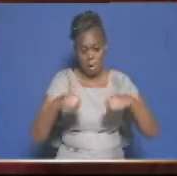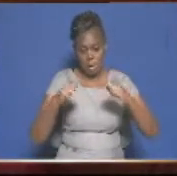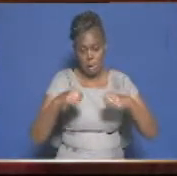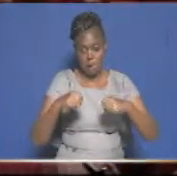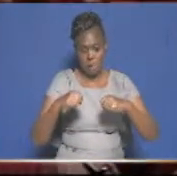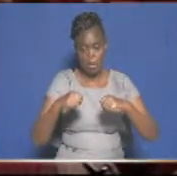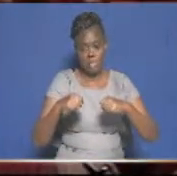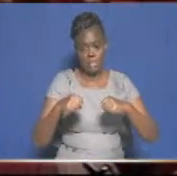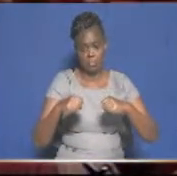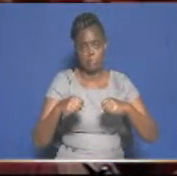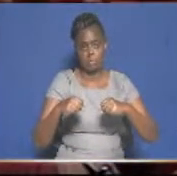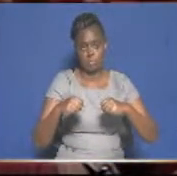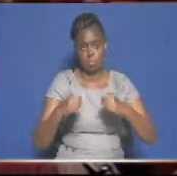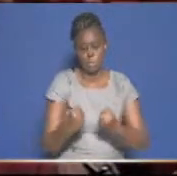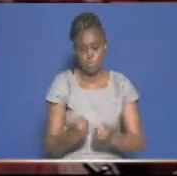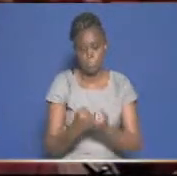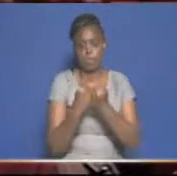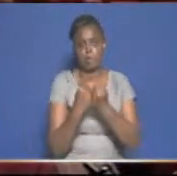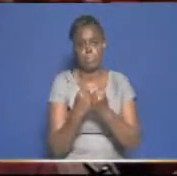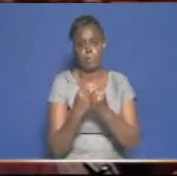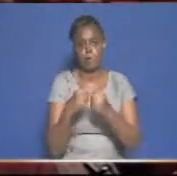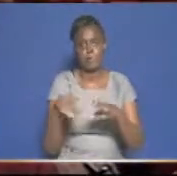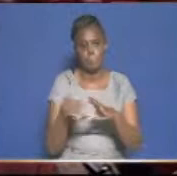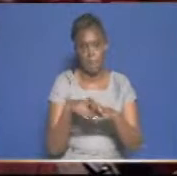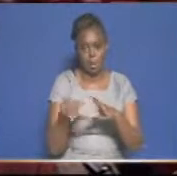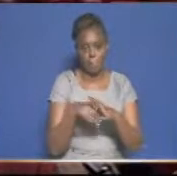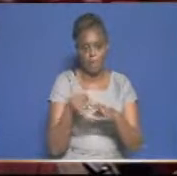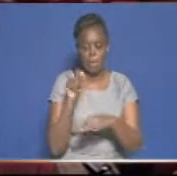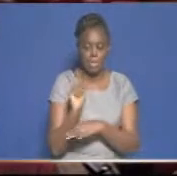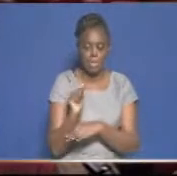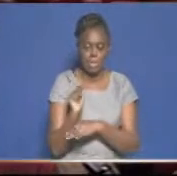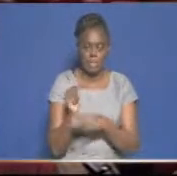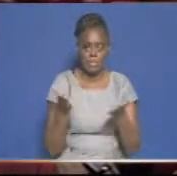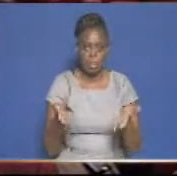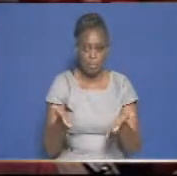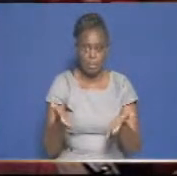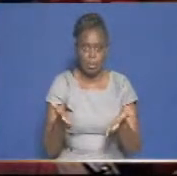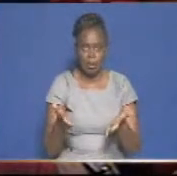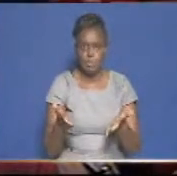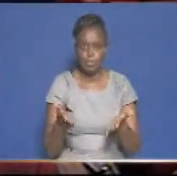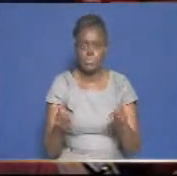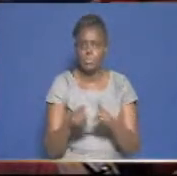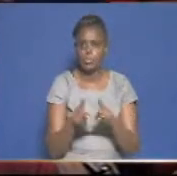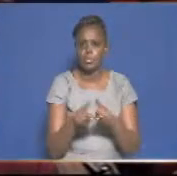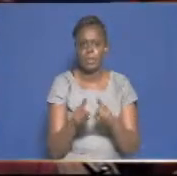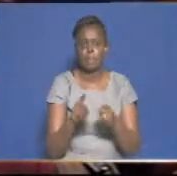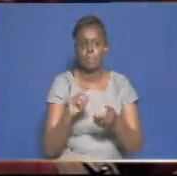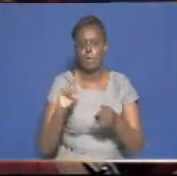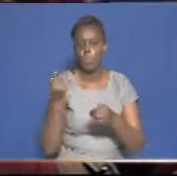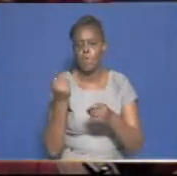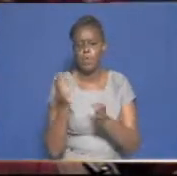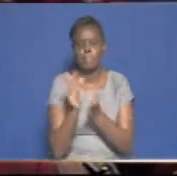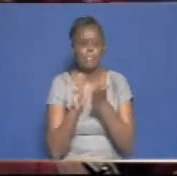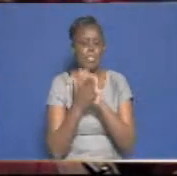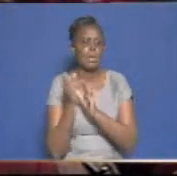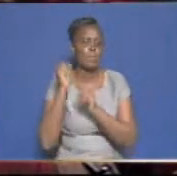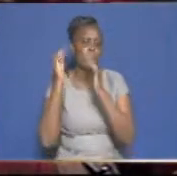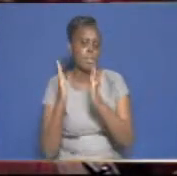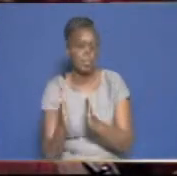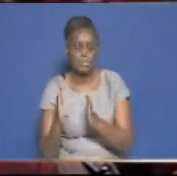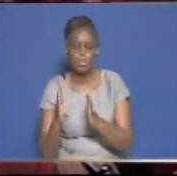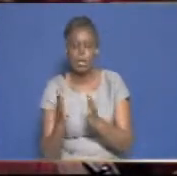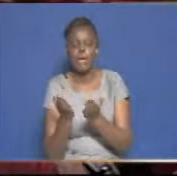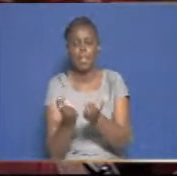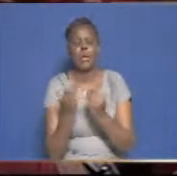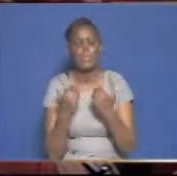to it that our colleagues, because now this is like a club, once you become a politician, Mr. Speaker, they need to be